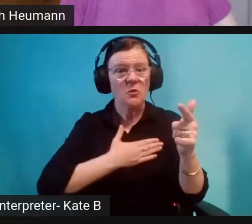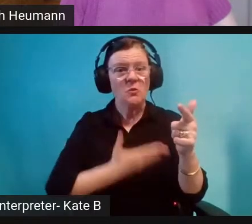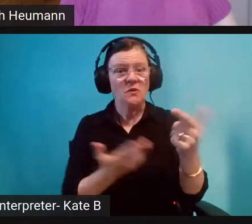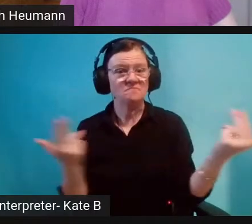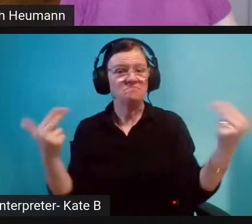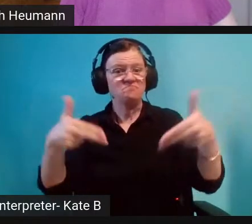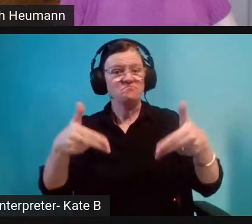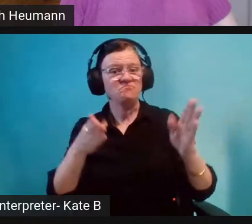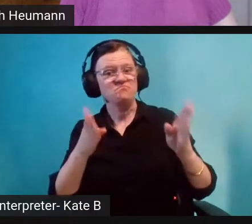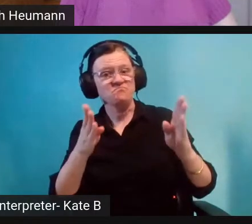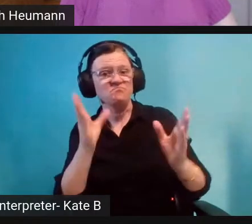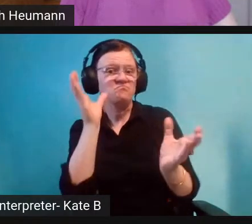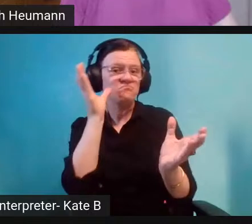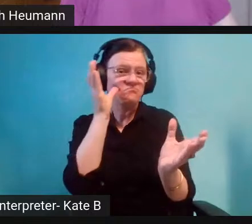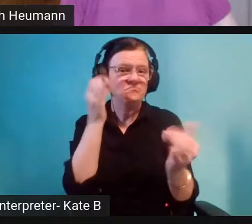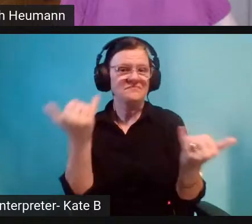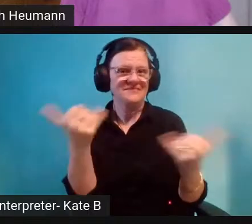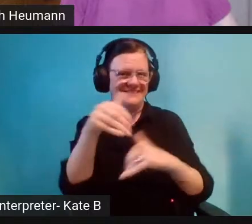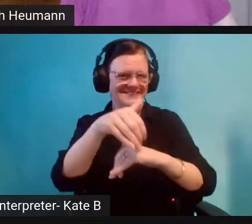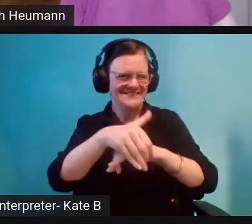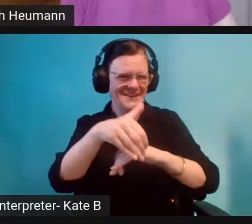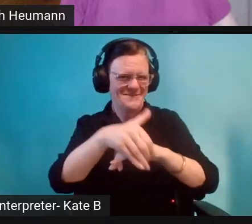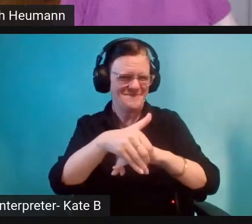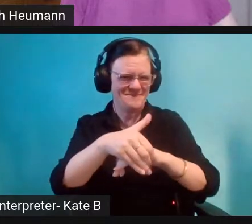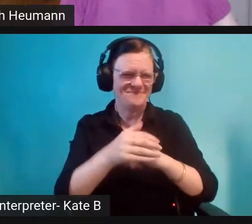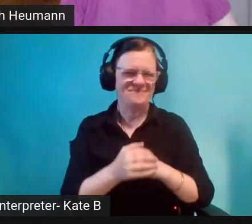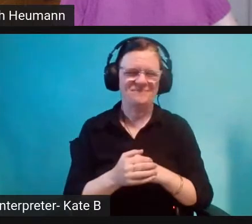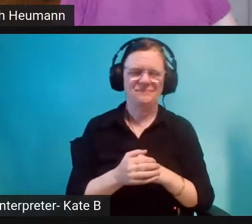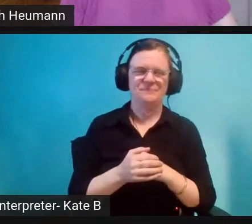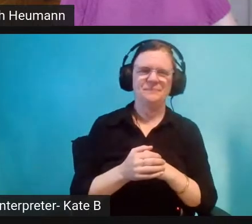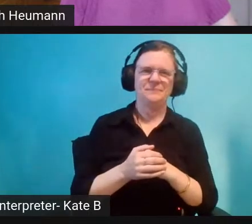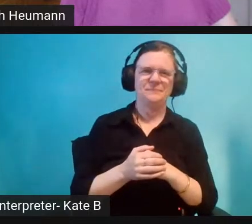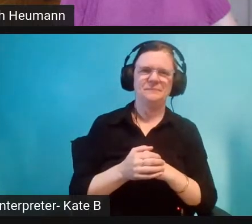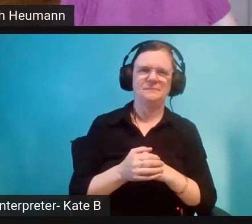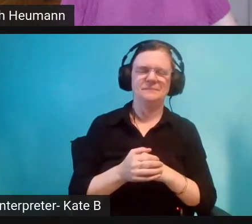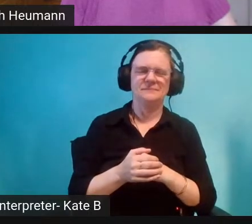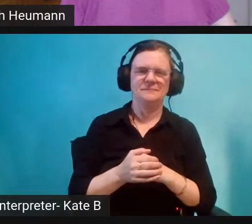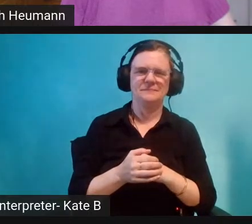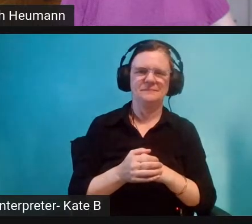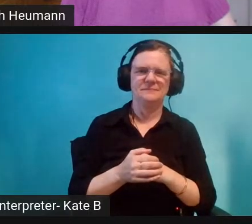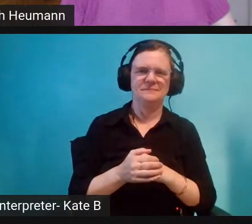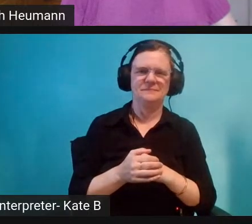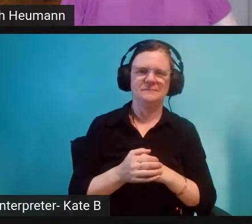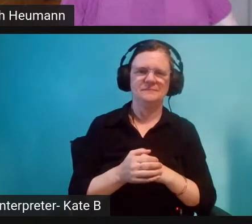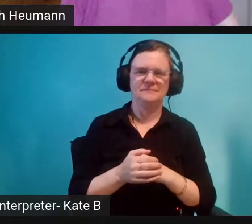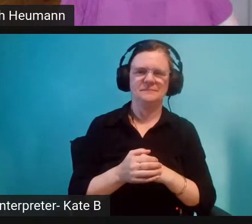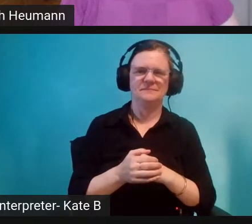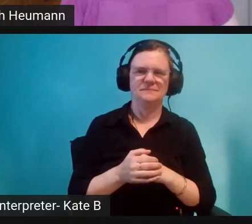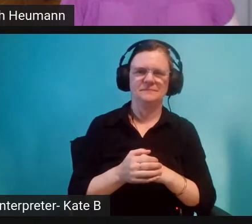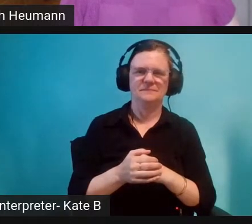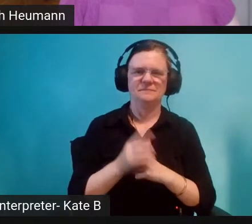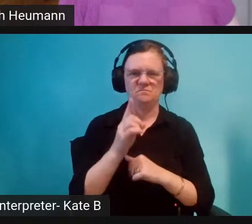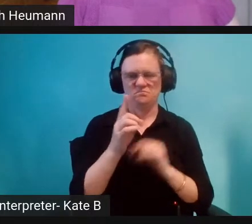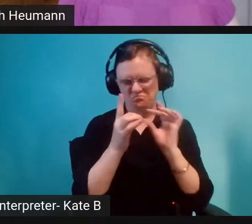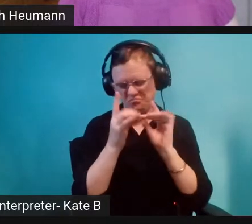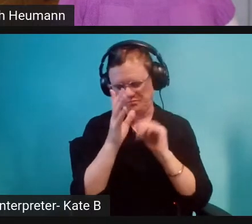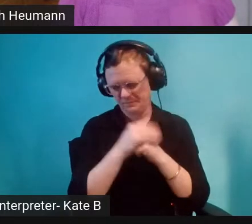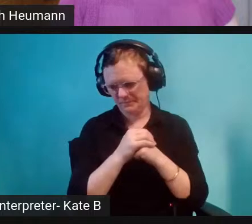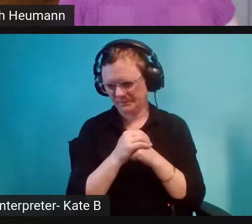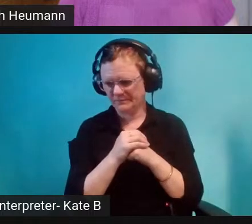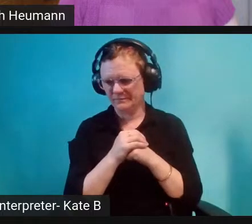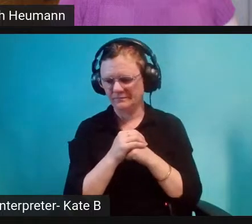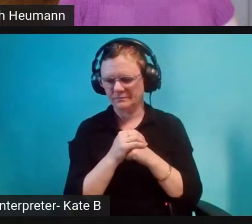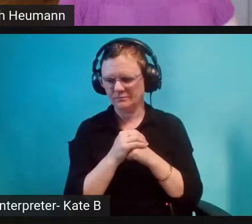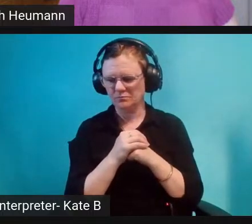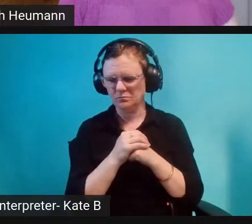your attention and your actions, past and future. And I want to close with these words that,